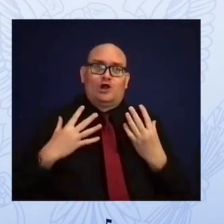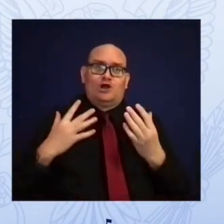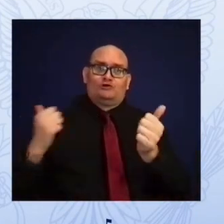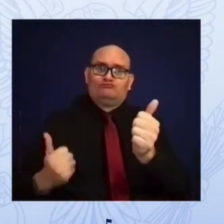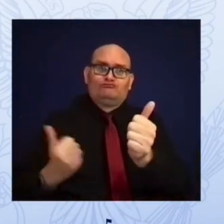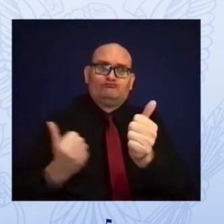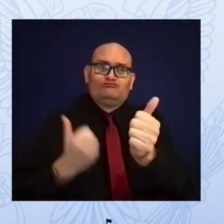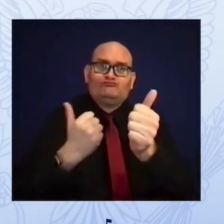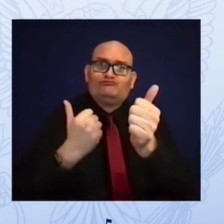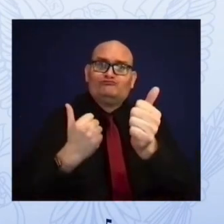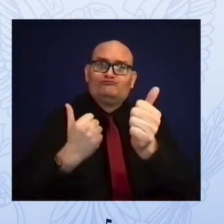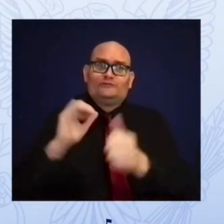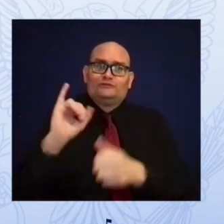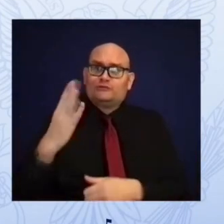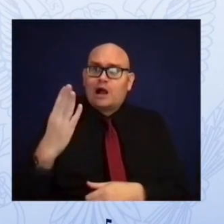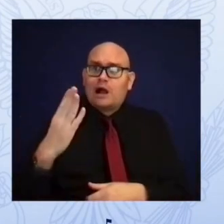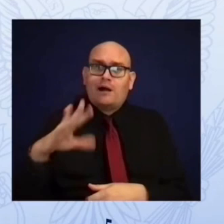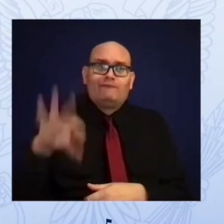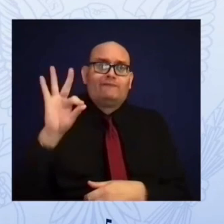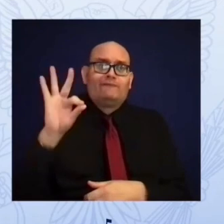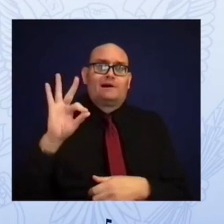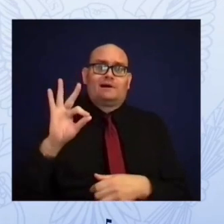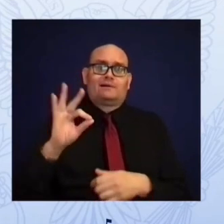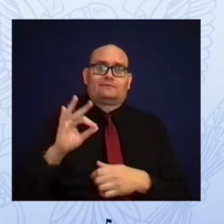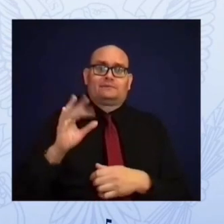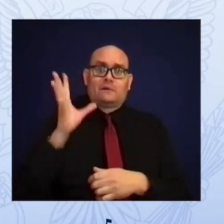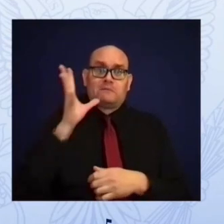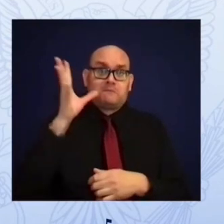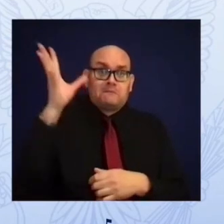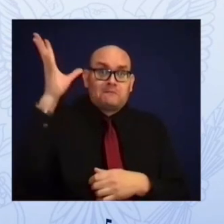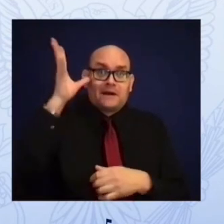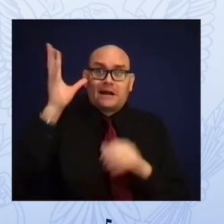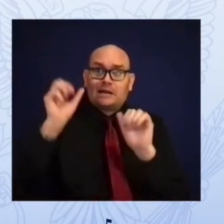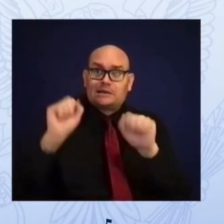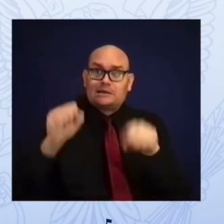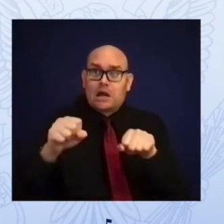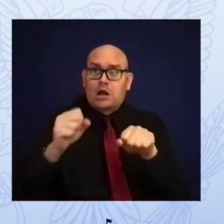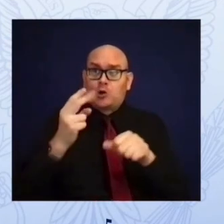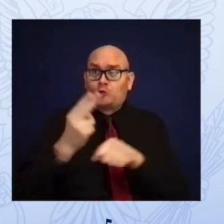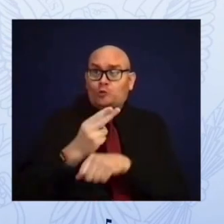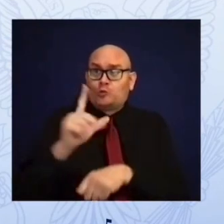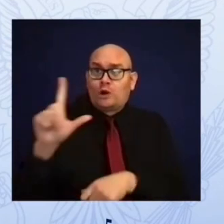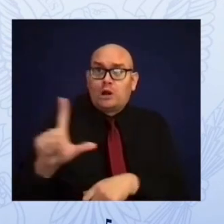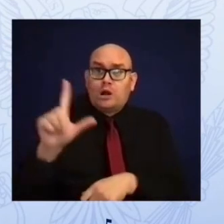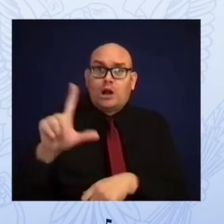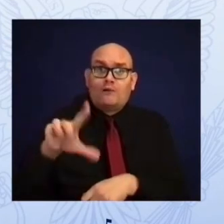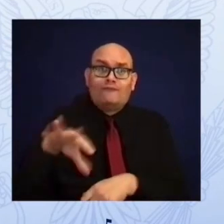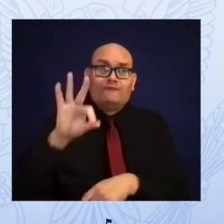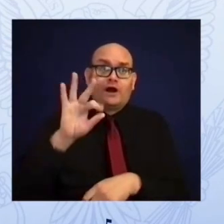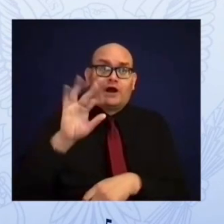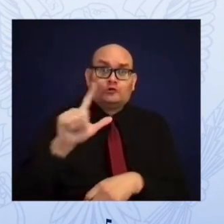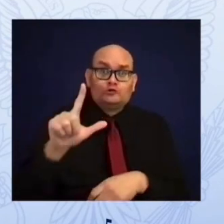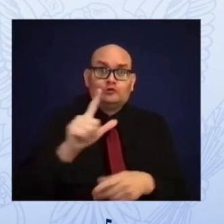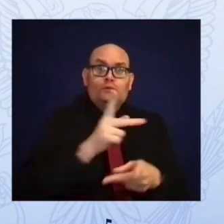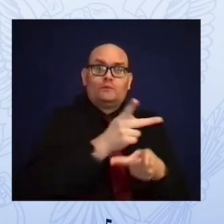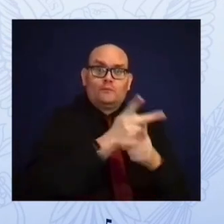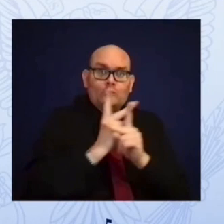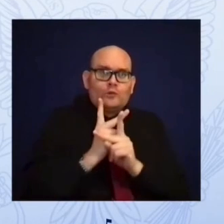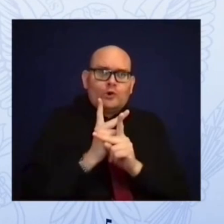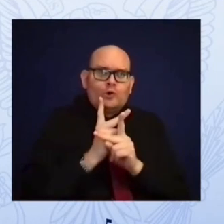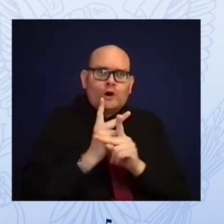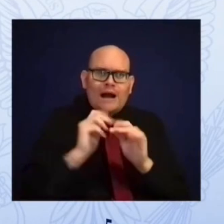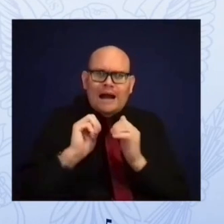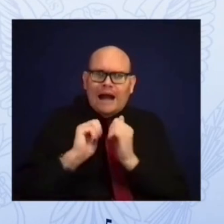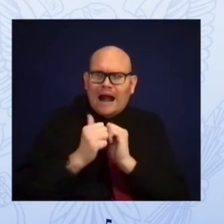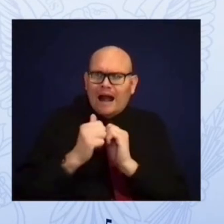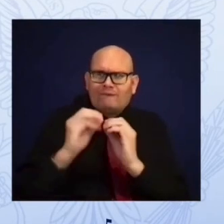A parent is able to borrow the tools she needs to fix that broken bed frame or plant the garden where she